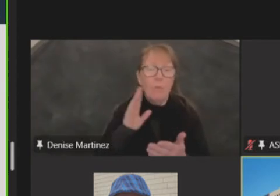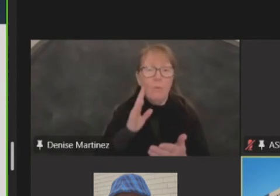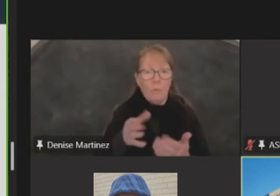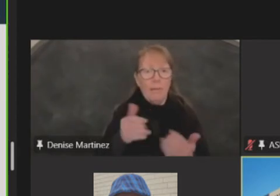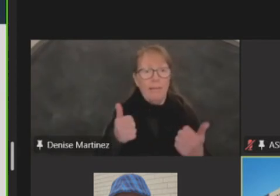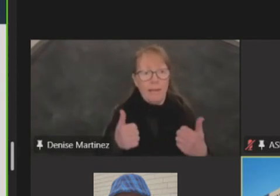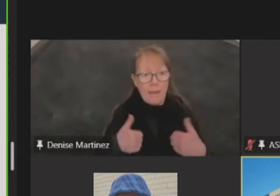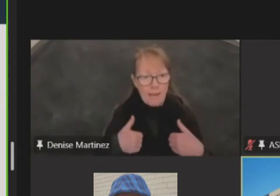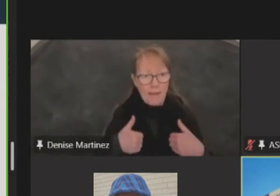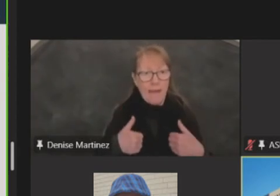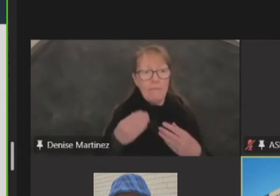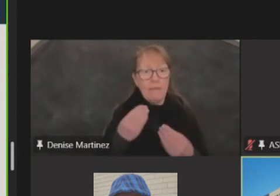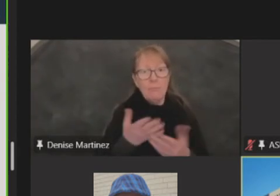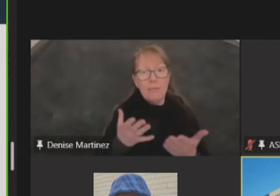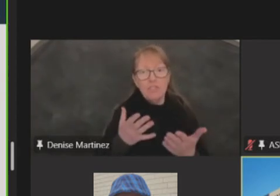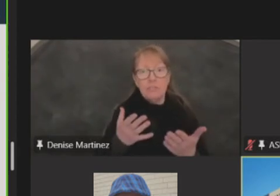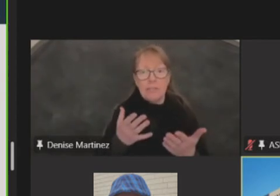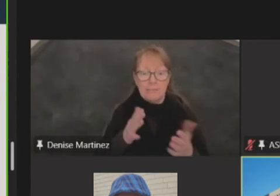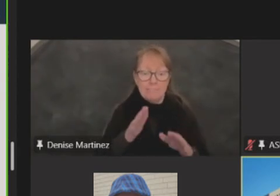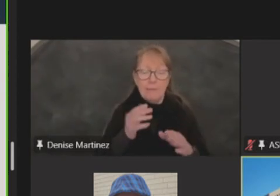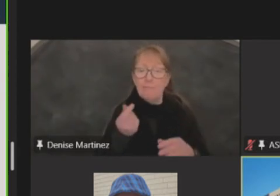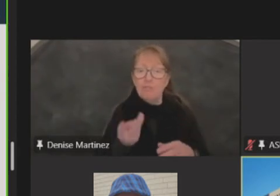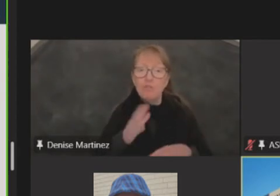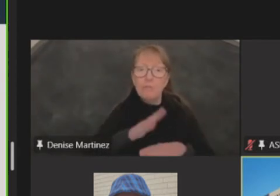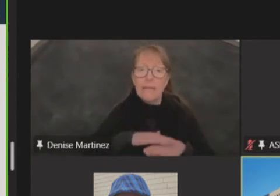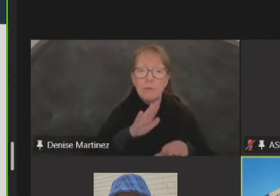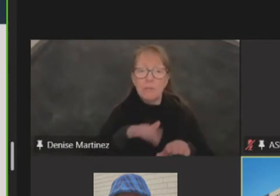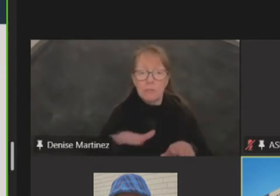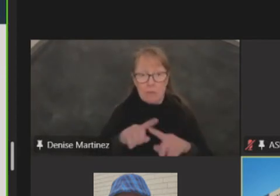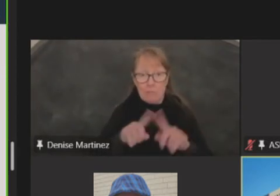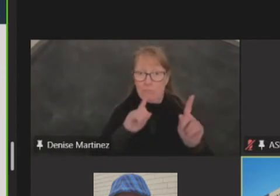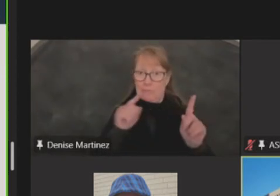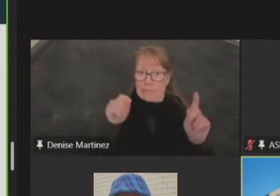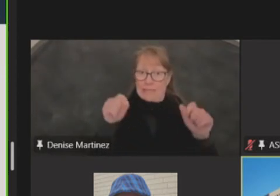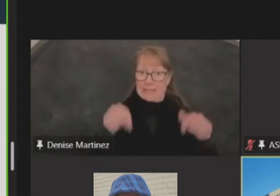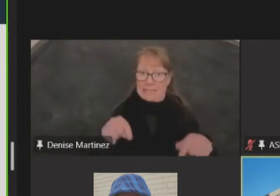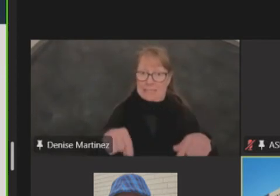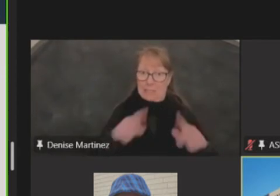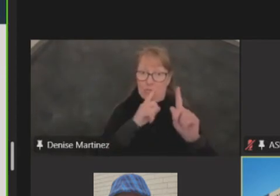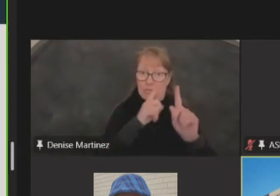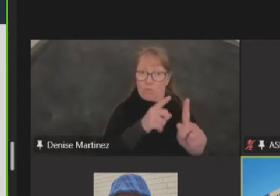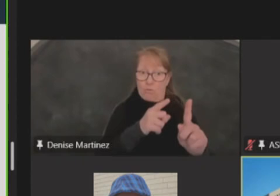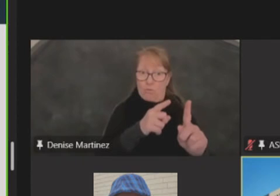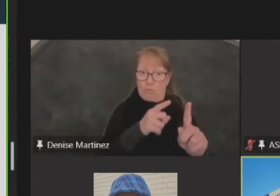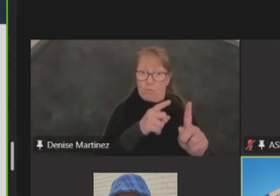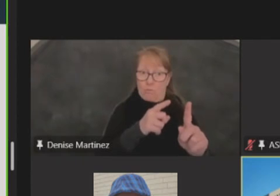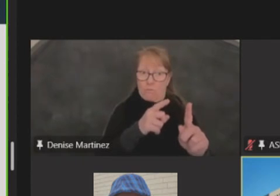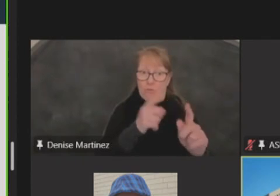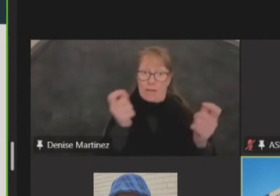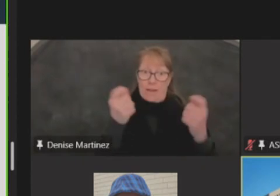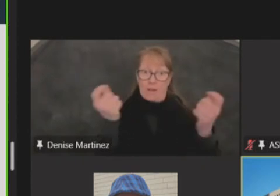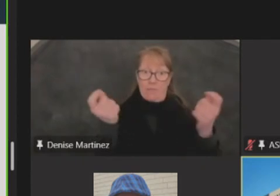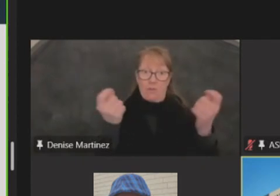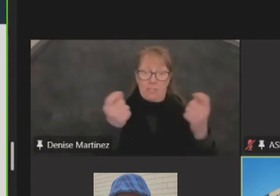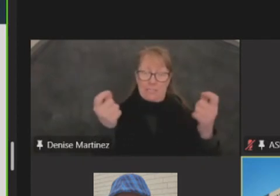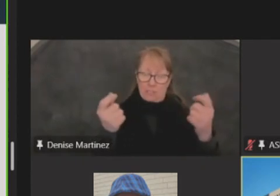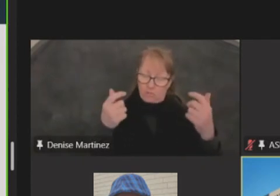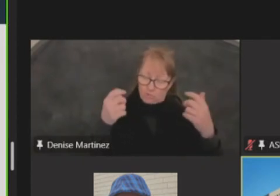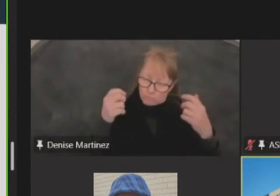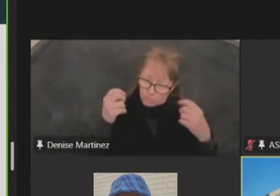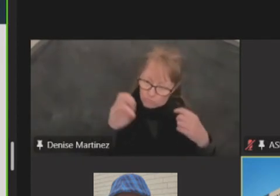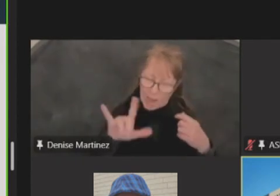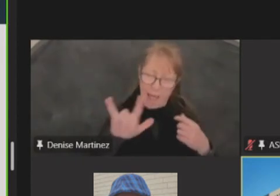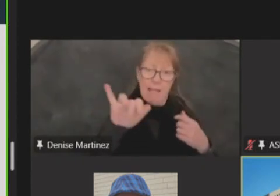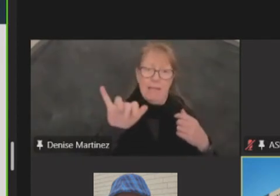can just hand out like on a few tables. But really, I think the goal this year is to rally and march and talk